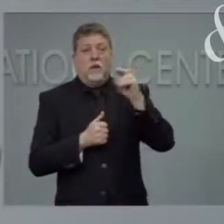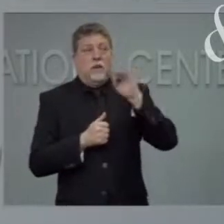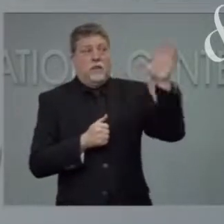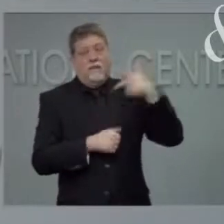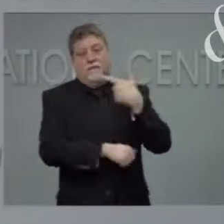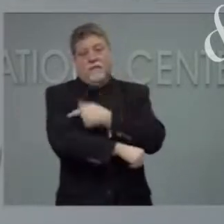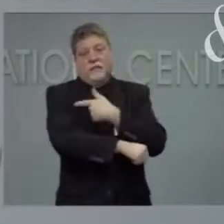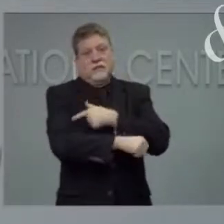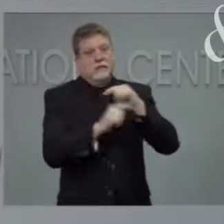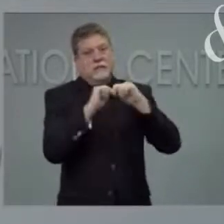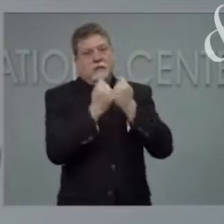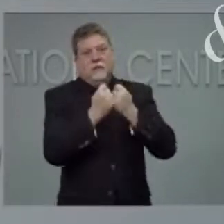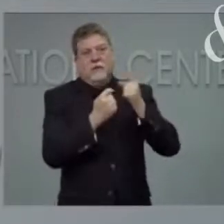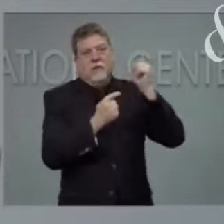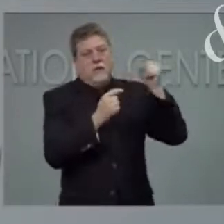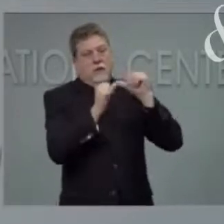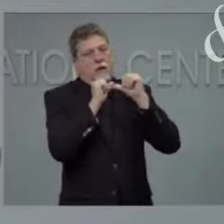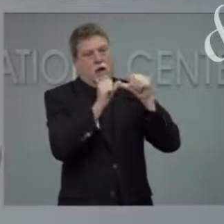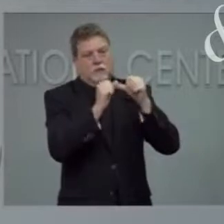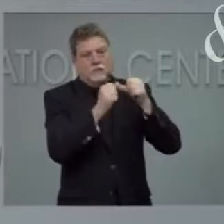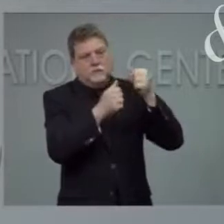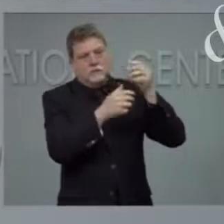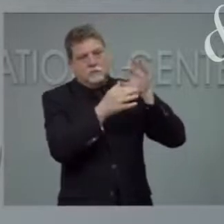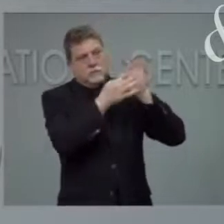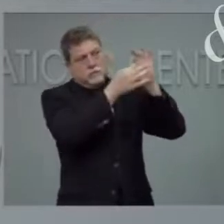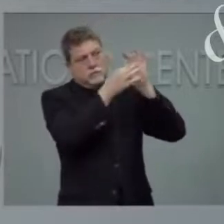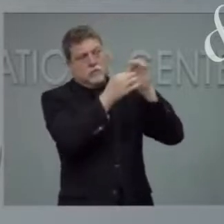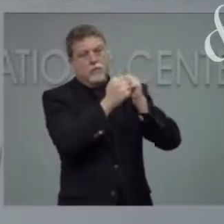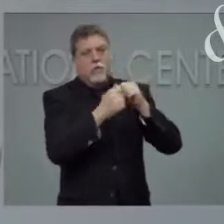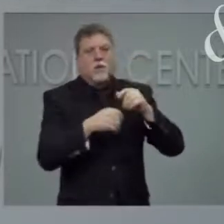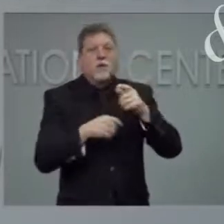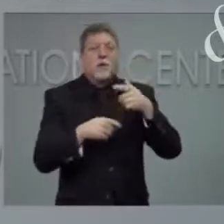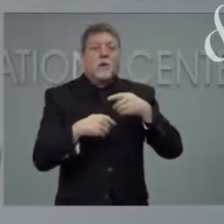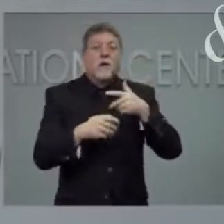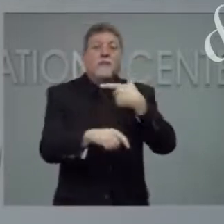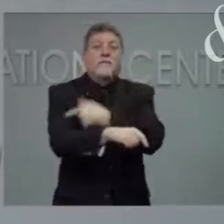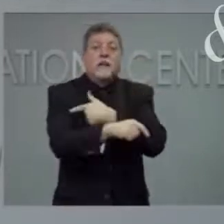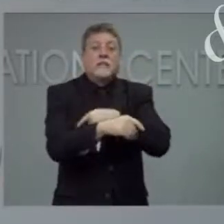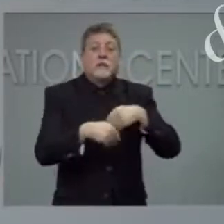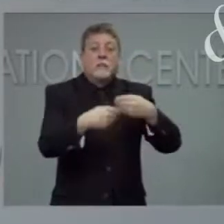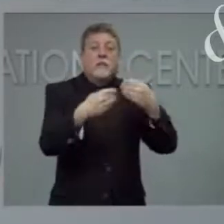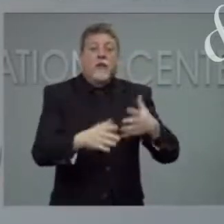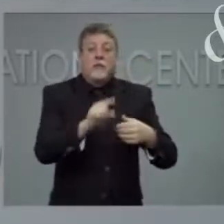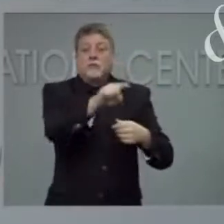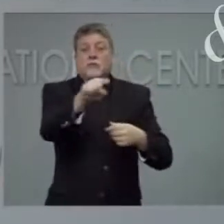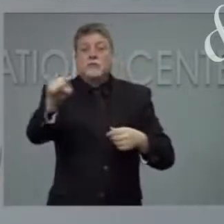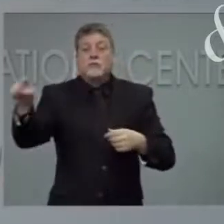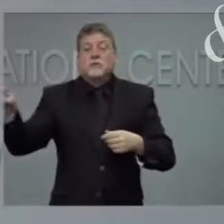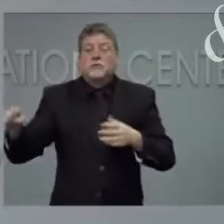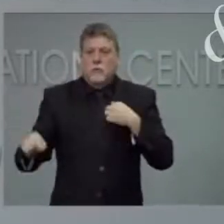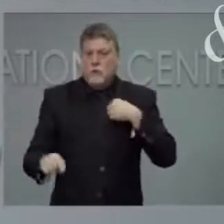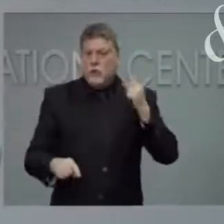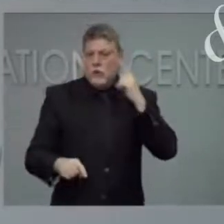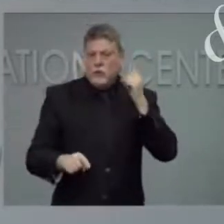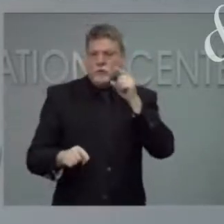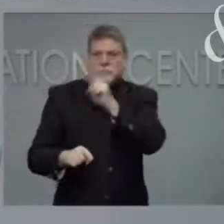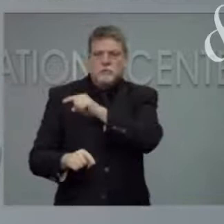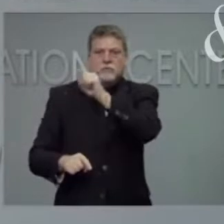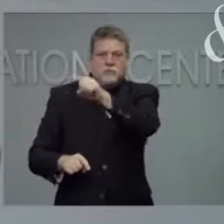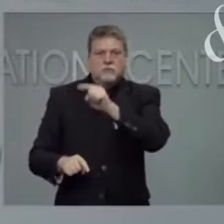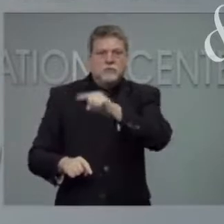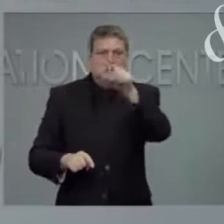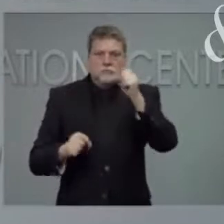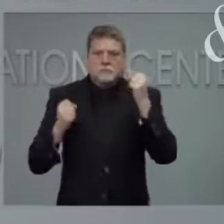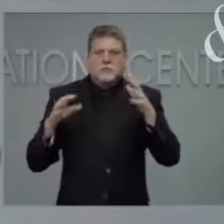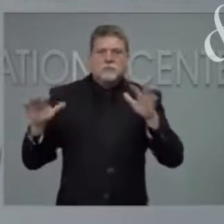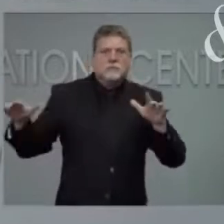are in constant communication with our providers of vaccine. And we were hearing more and more from a number of